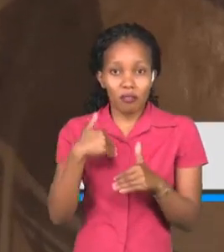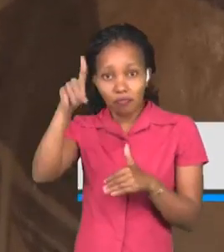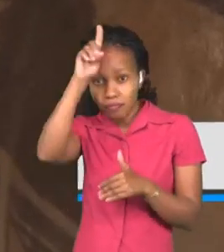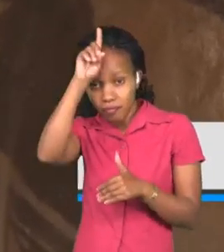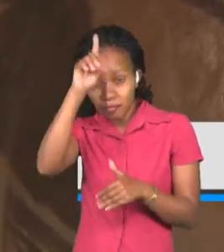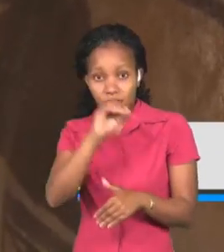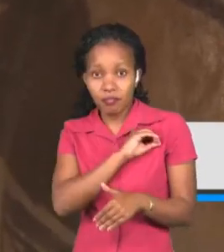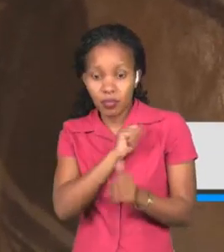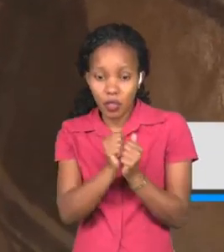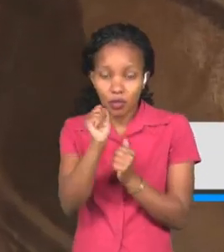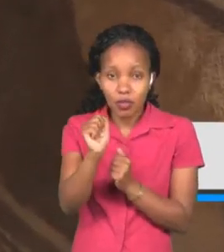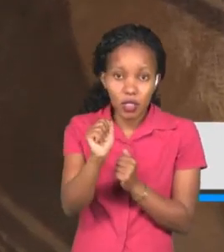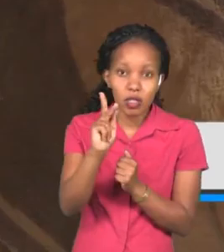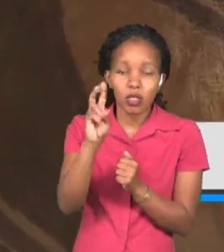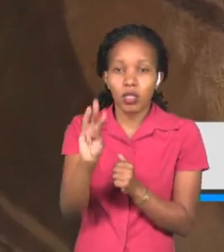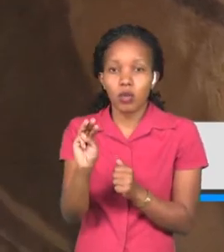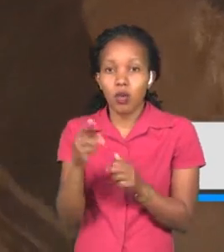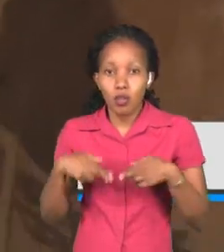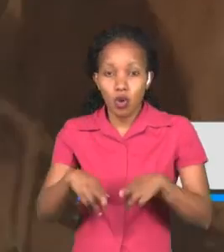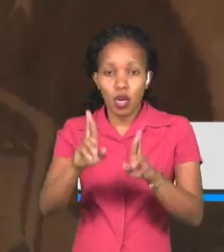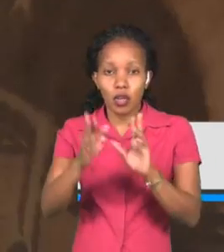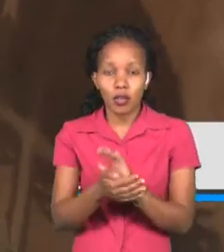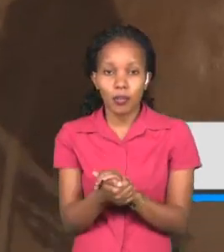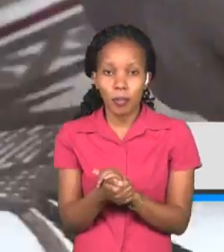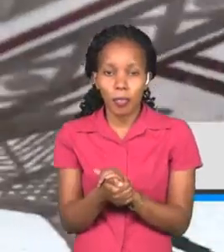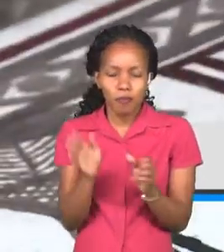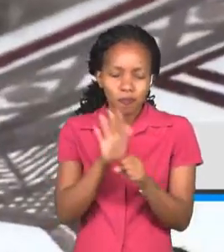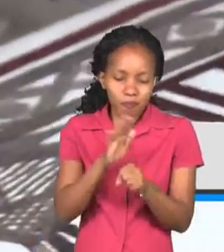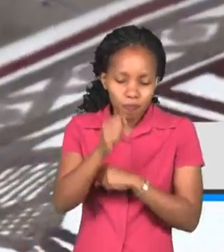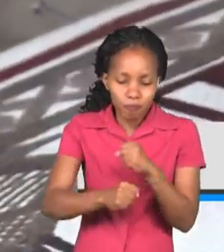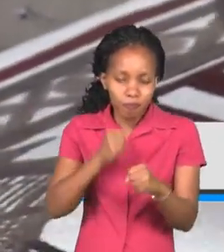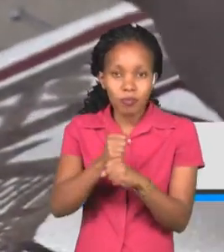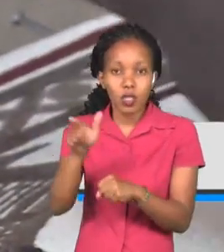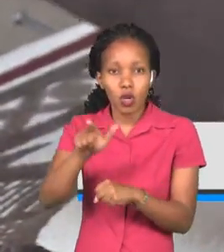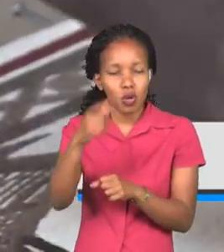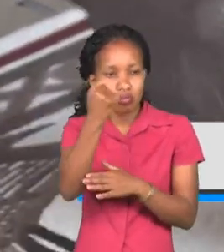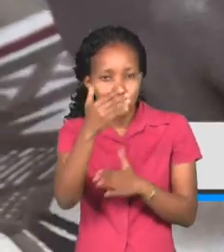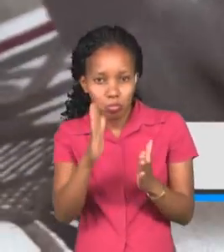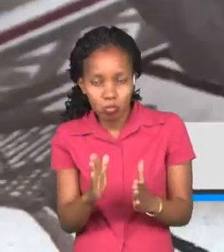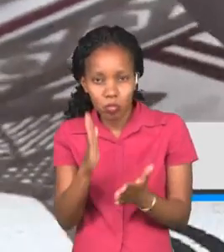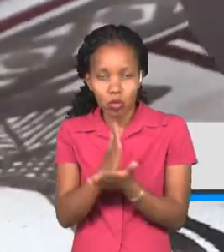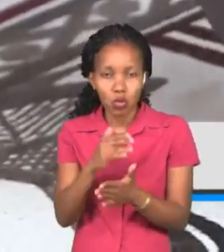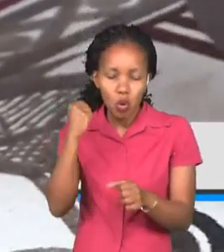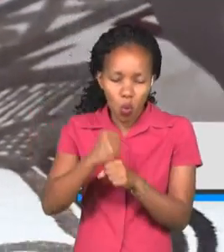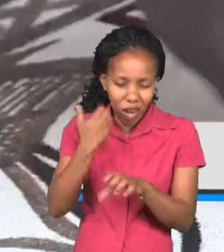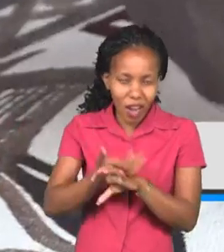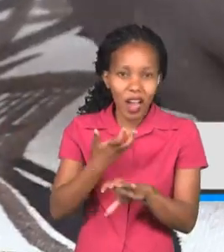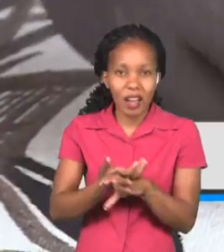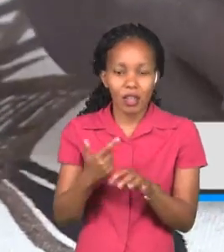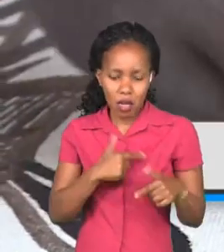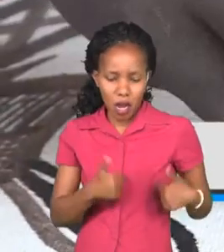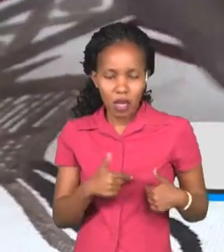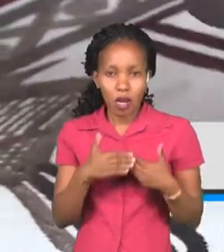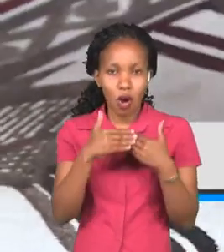some 15 kilometers from the main road to Korogo. For decades, these local artists have been hard at work in open huts